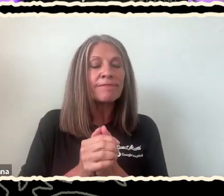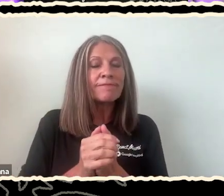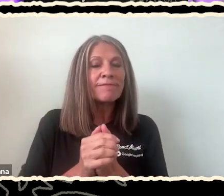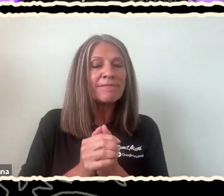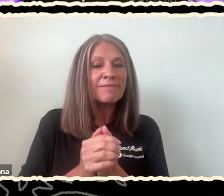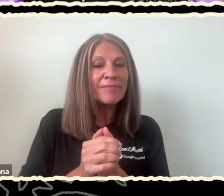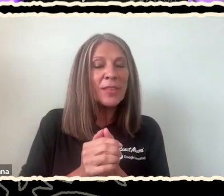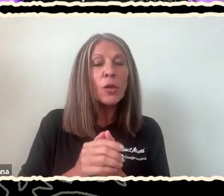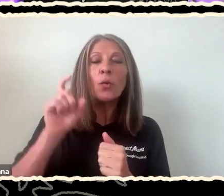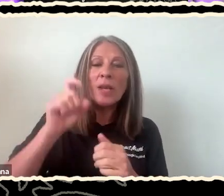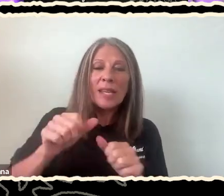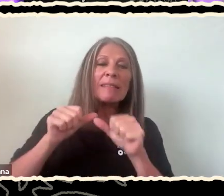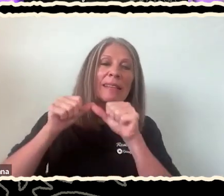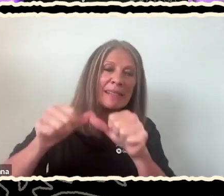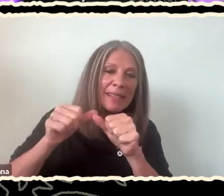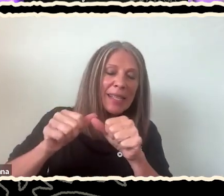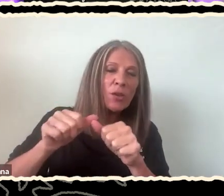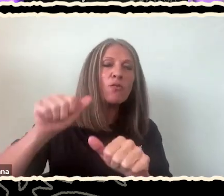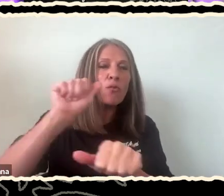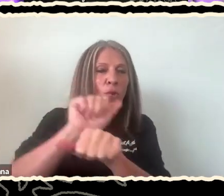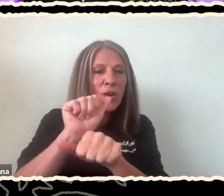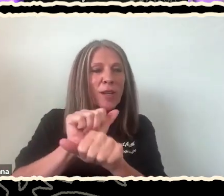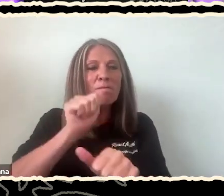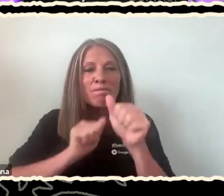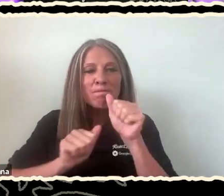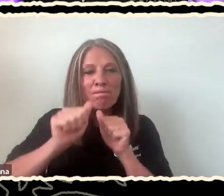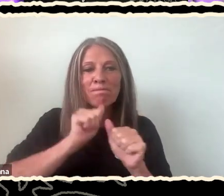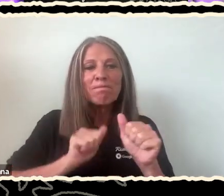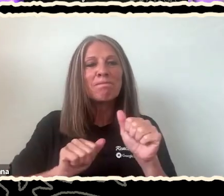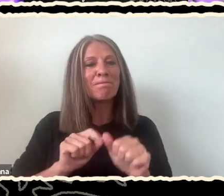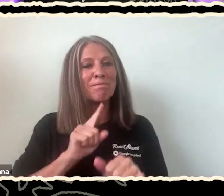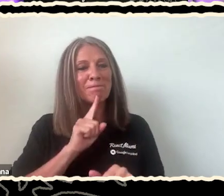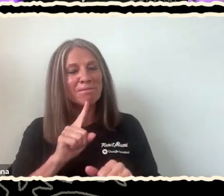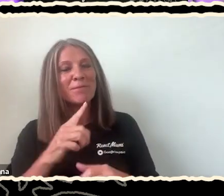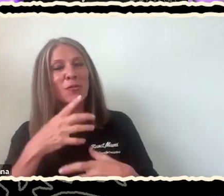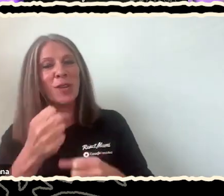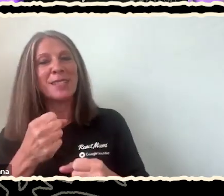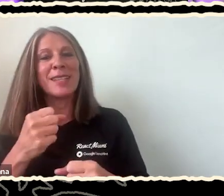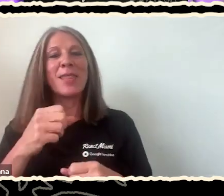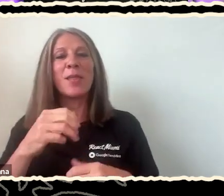whatsoever. You just got to keep on pushing and remember to enjoy the process.